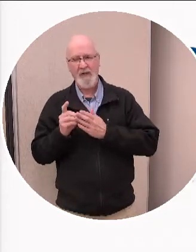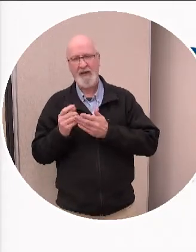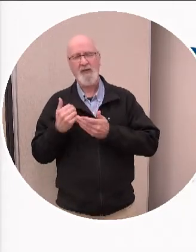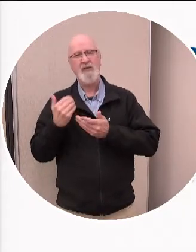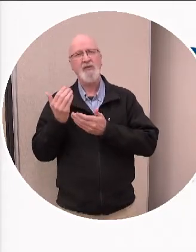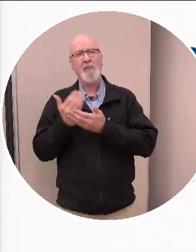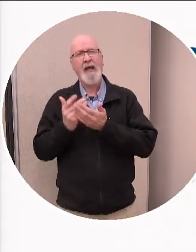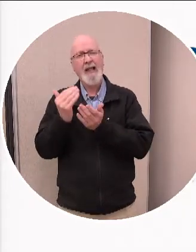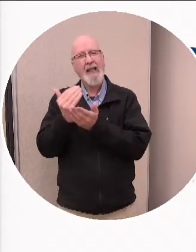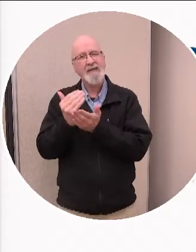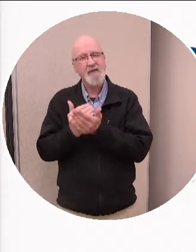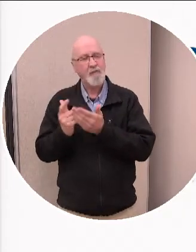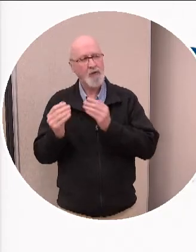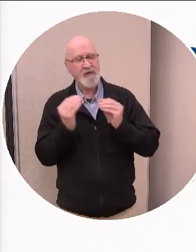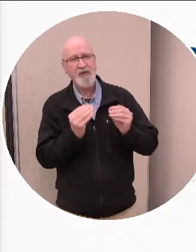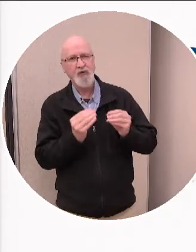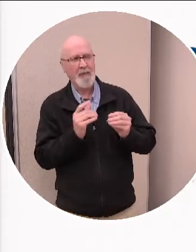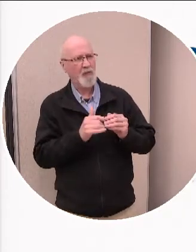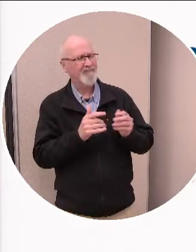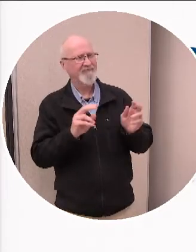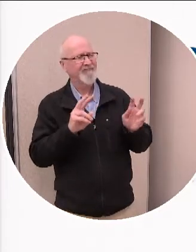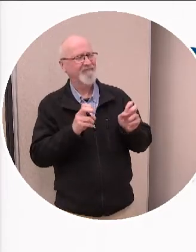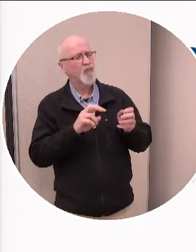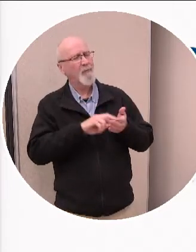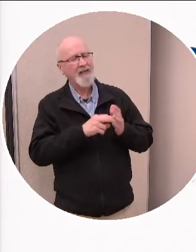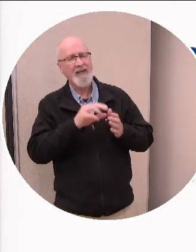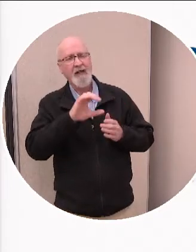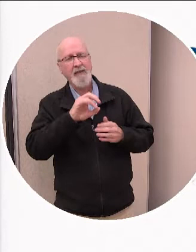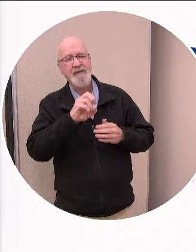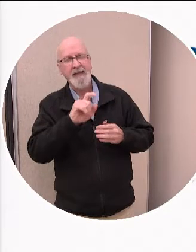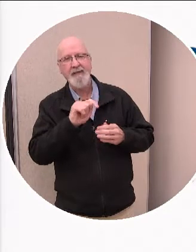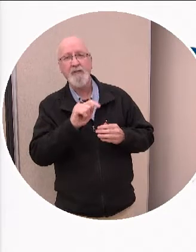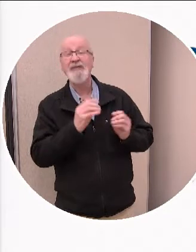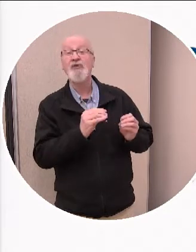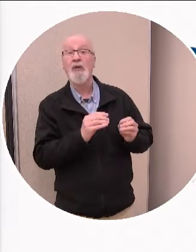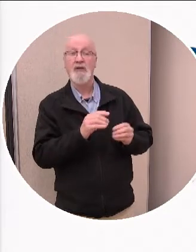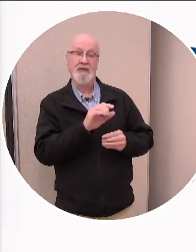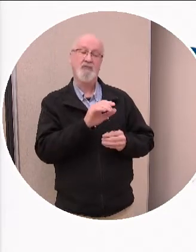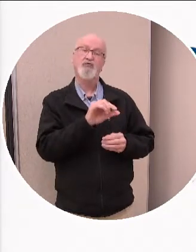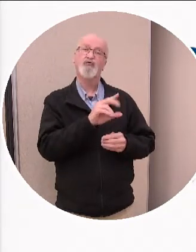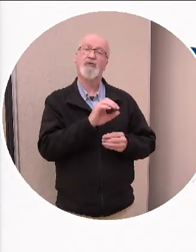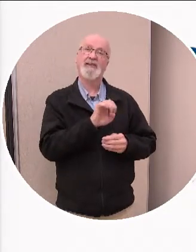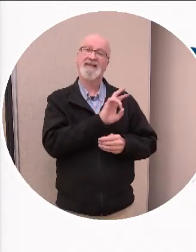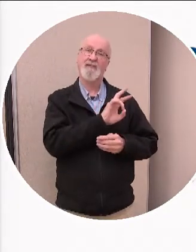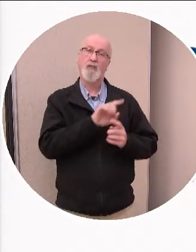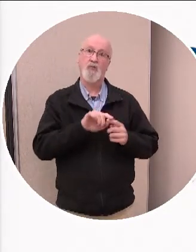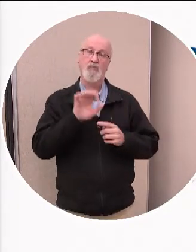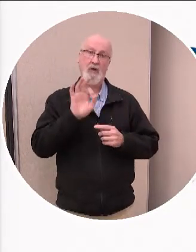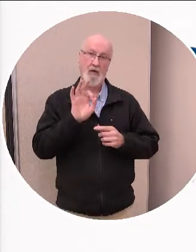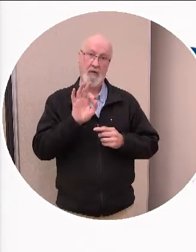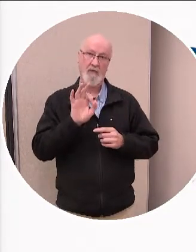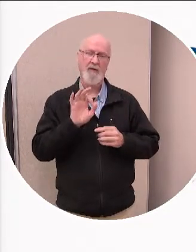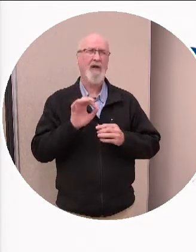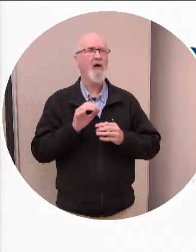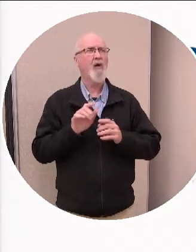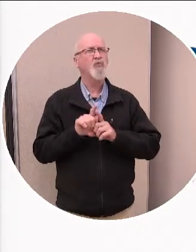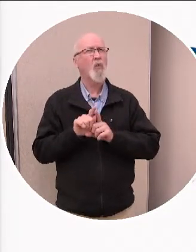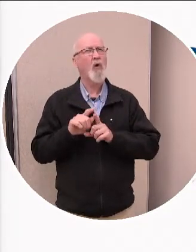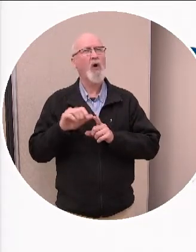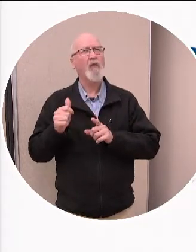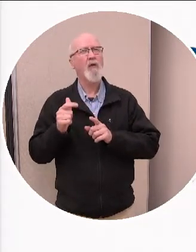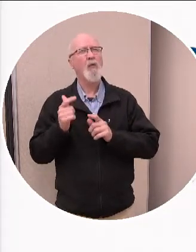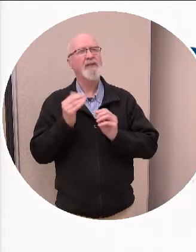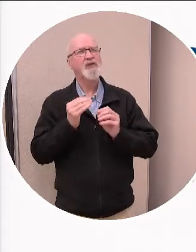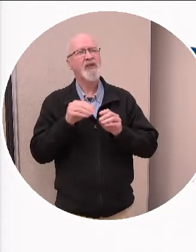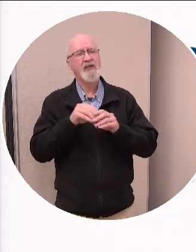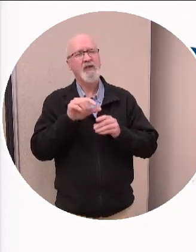lessons focused on consent education in grades 7 to 9 and some other lessons in